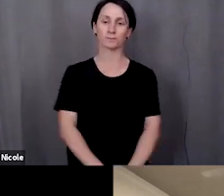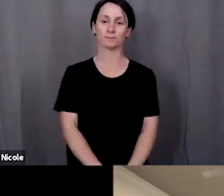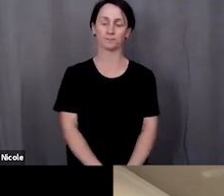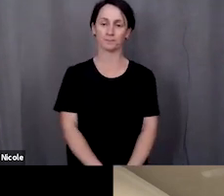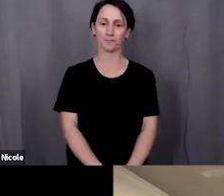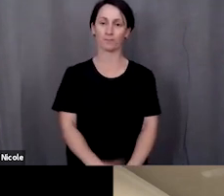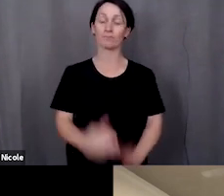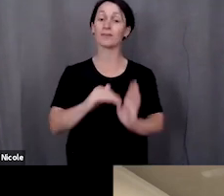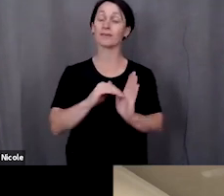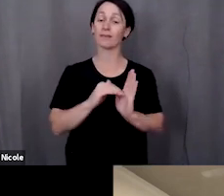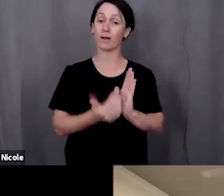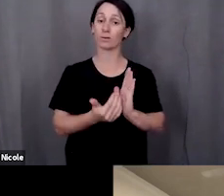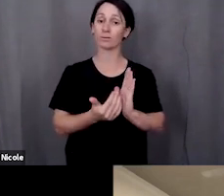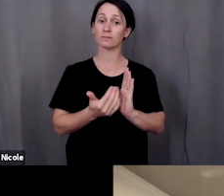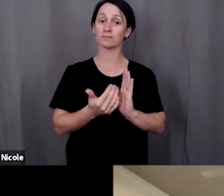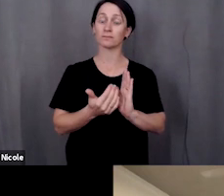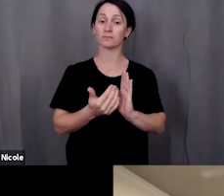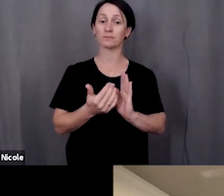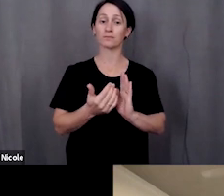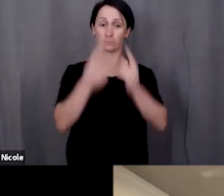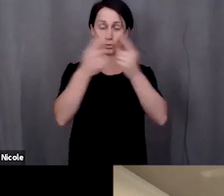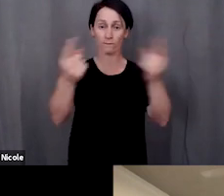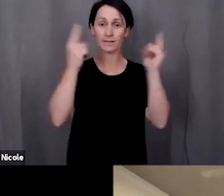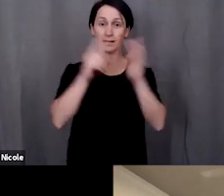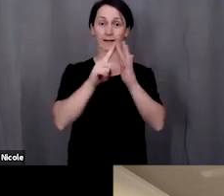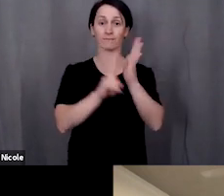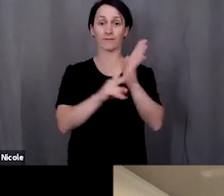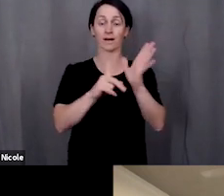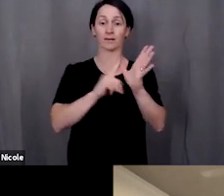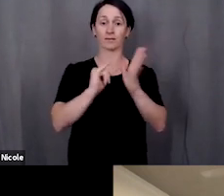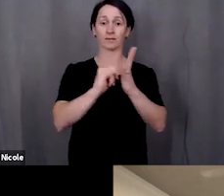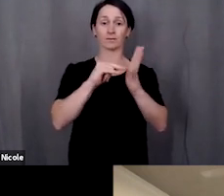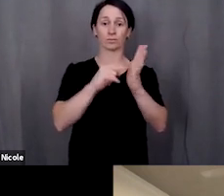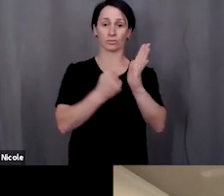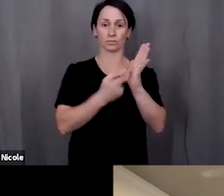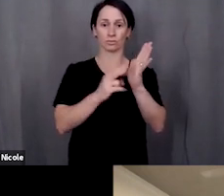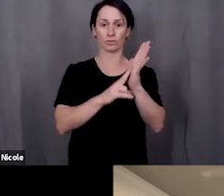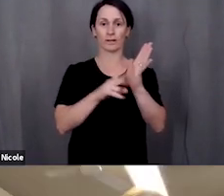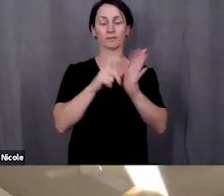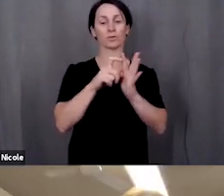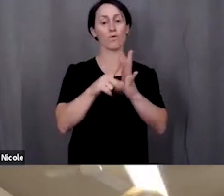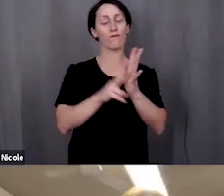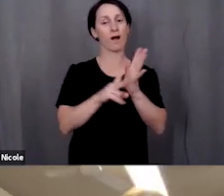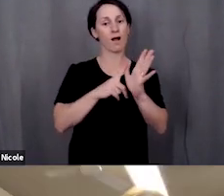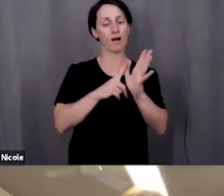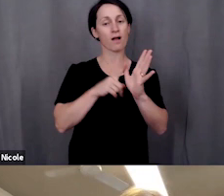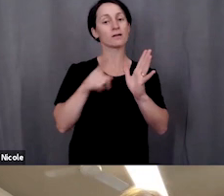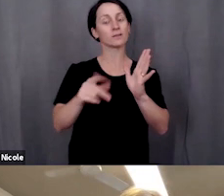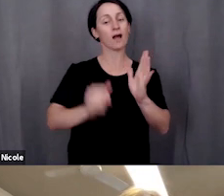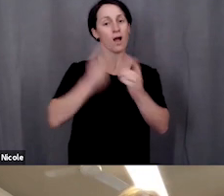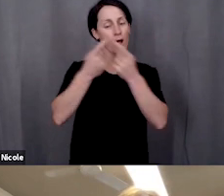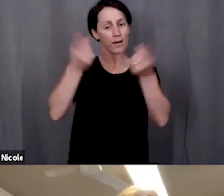I'll now hand over to Professor Eva Stranadova, DIIU's academic lead research, to introduce